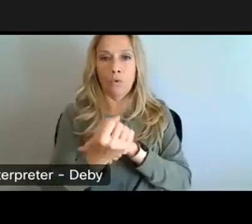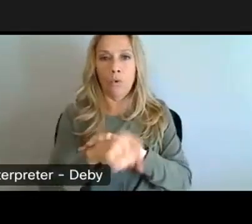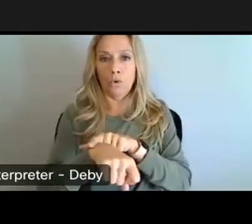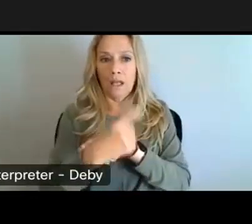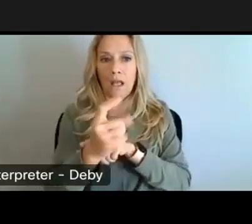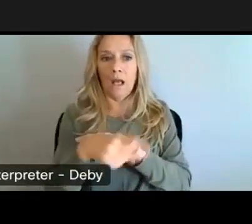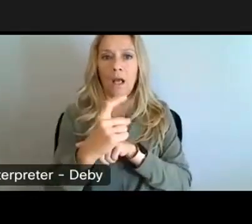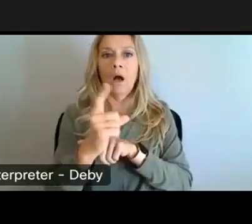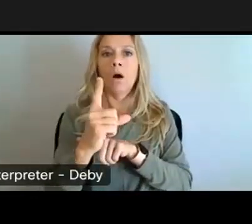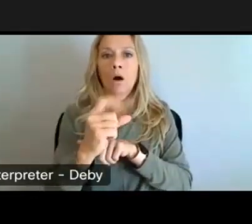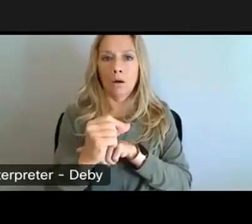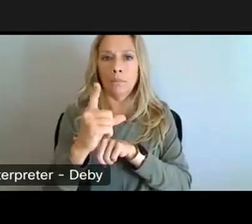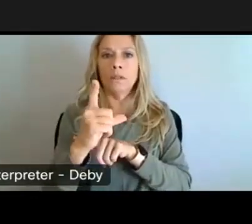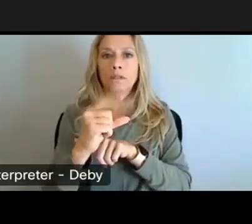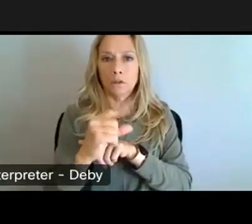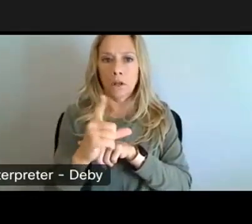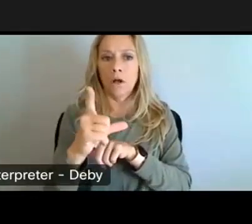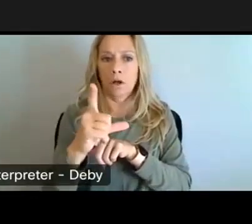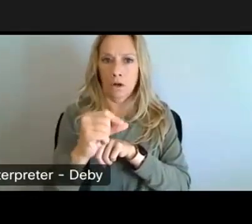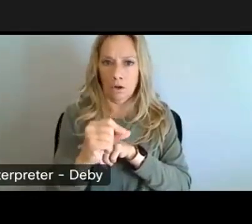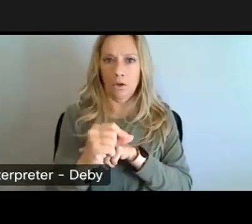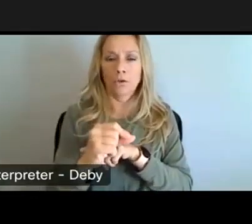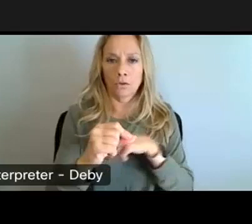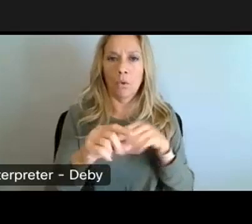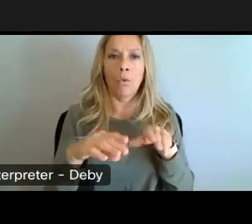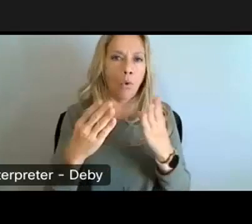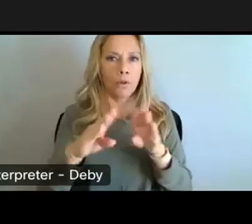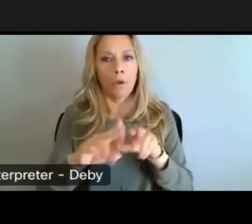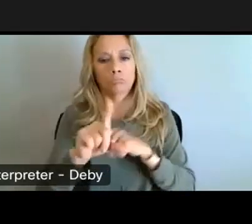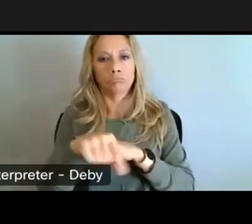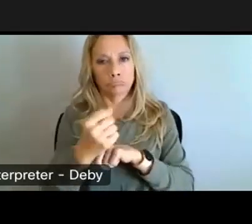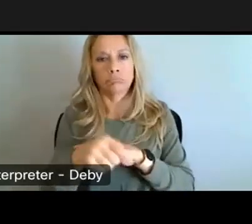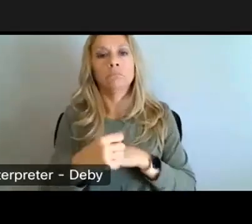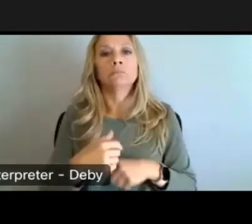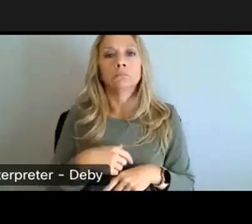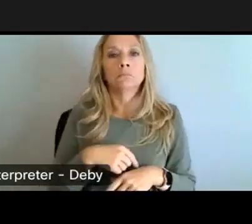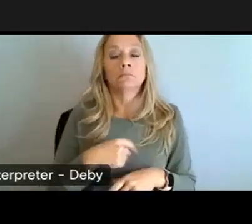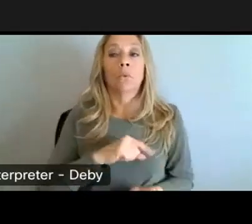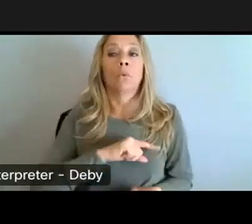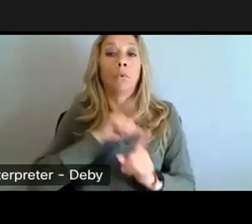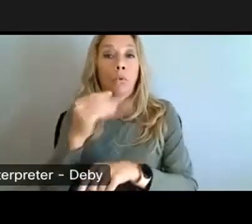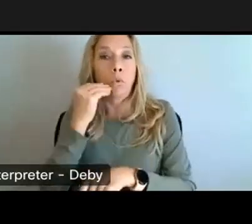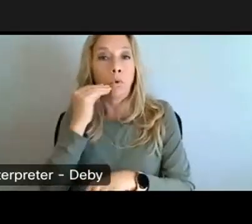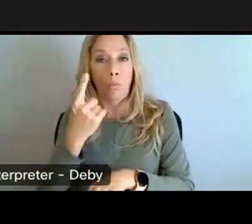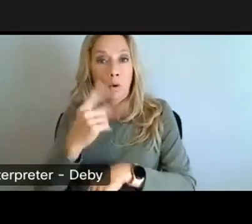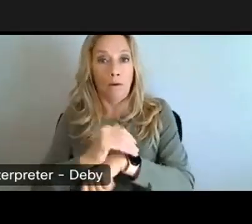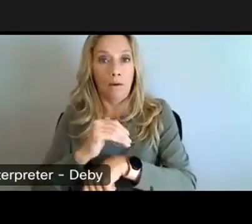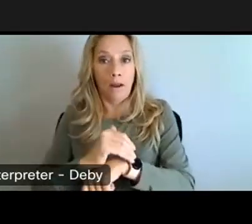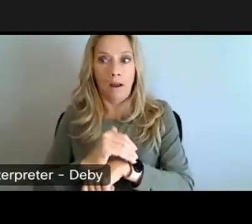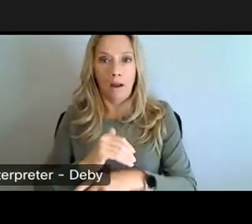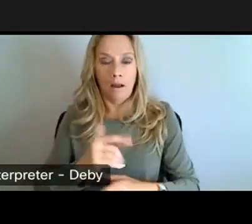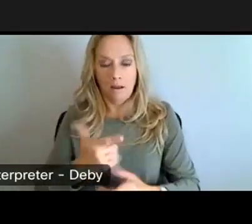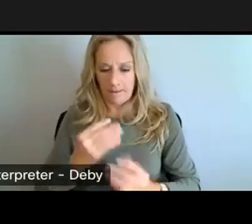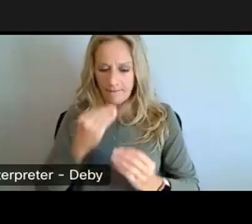and closes. And that night I got to go home and feed myself for the first time. And I think that for